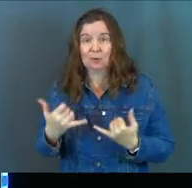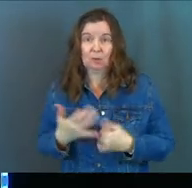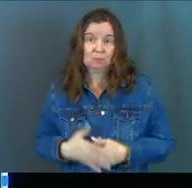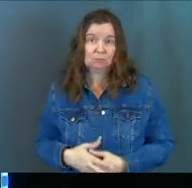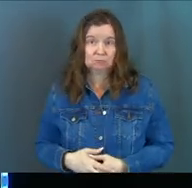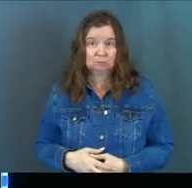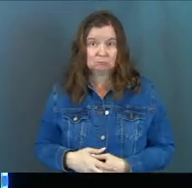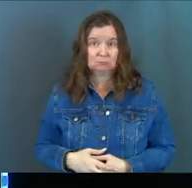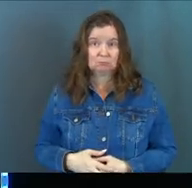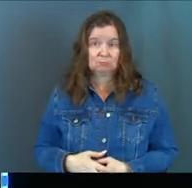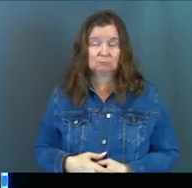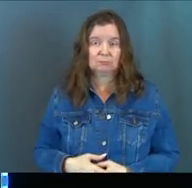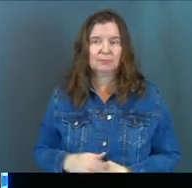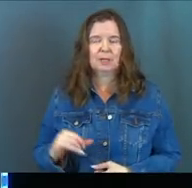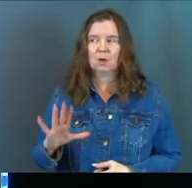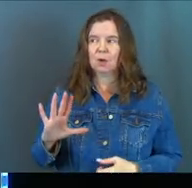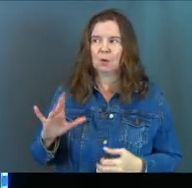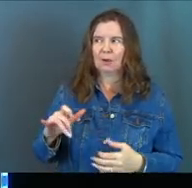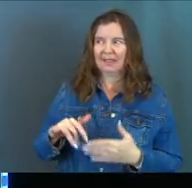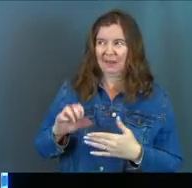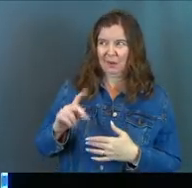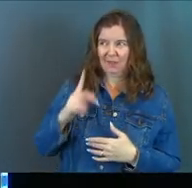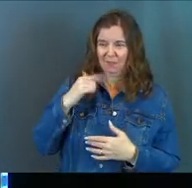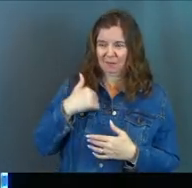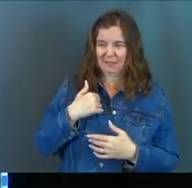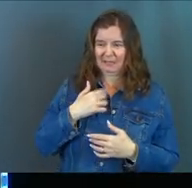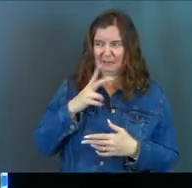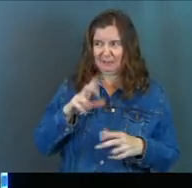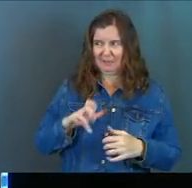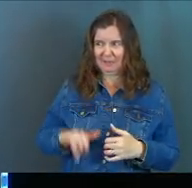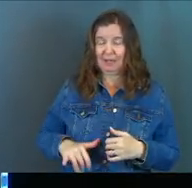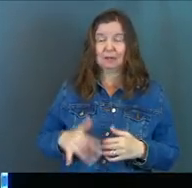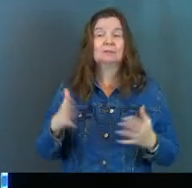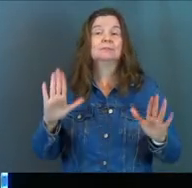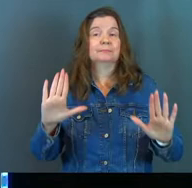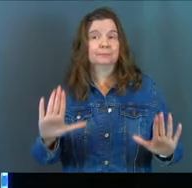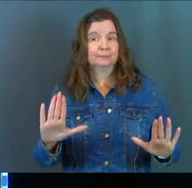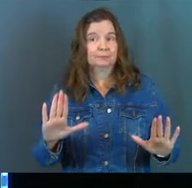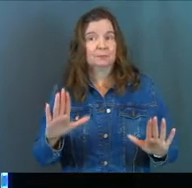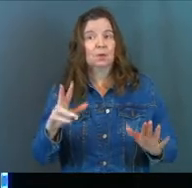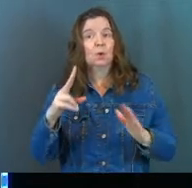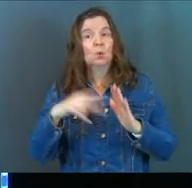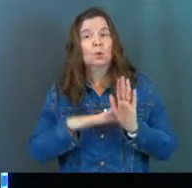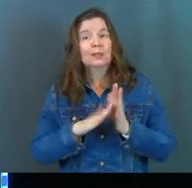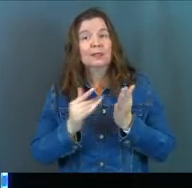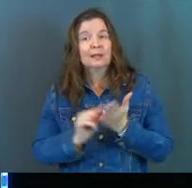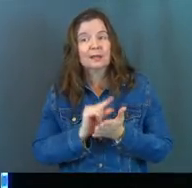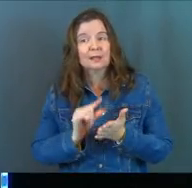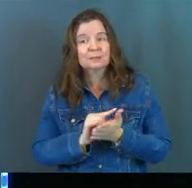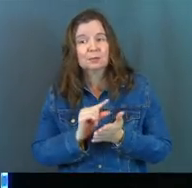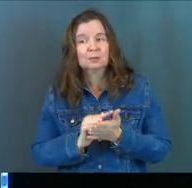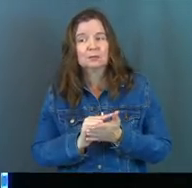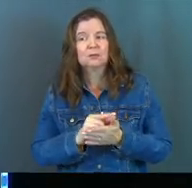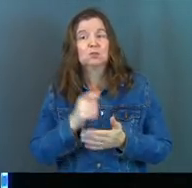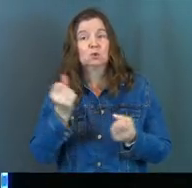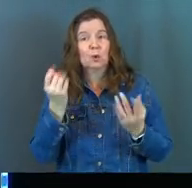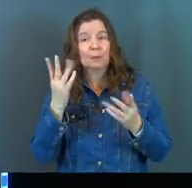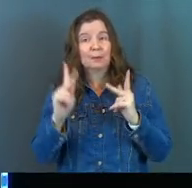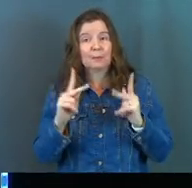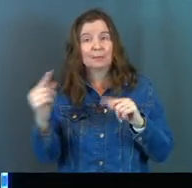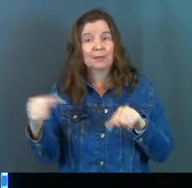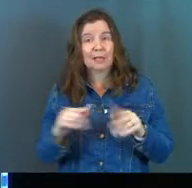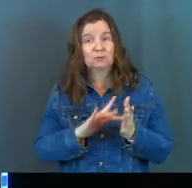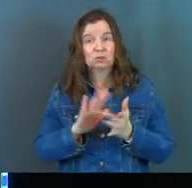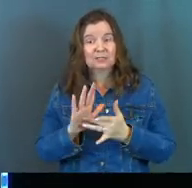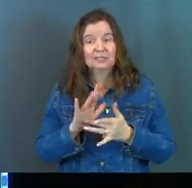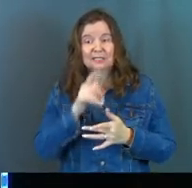now. And you're like, well, is that okay for me to be selfish like that? Hey, here's the thing. Read the Gospels. You know how many people came